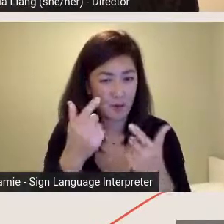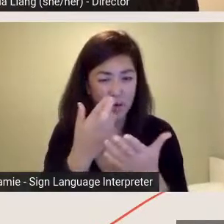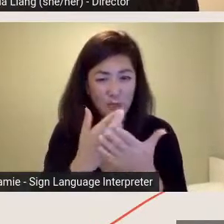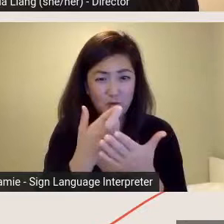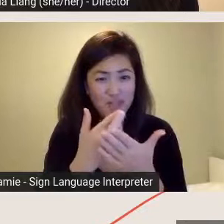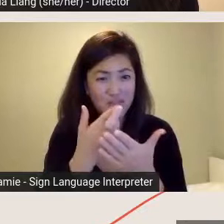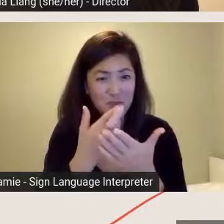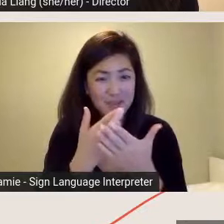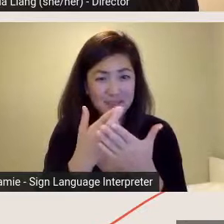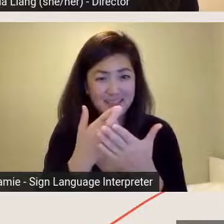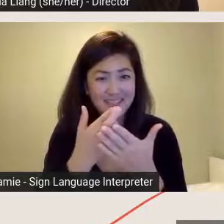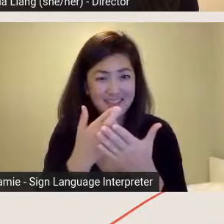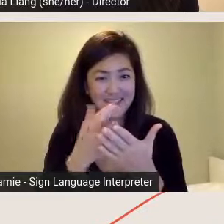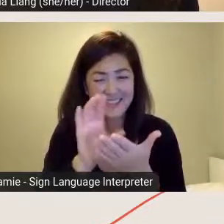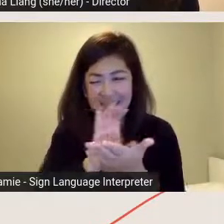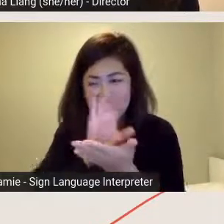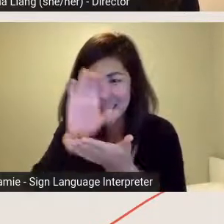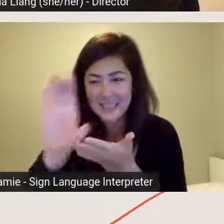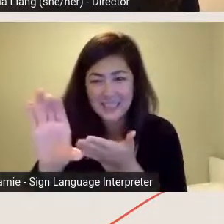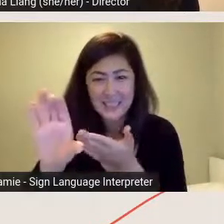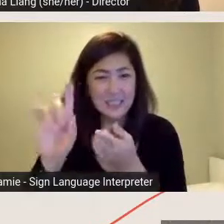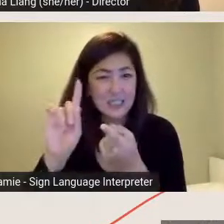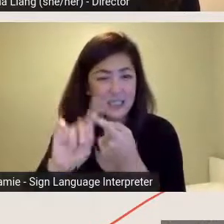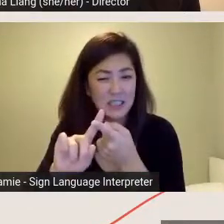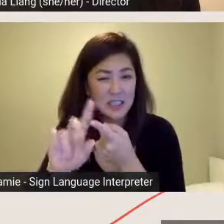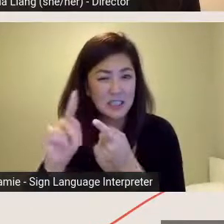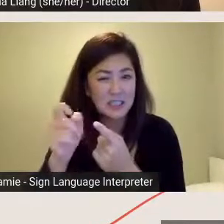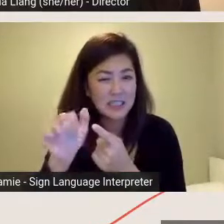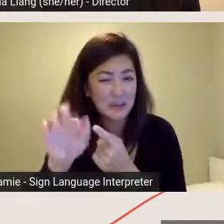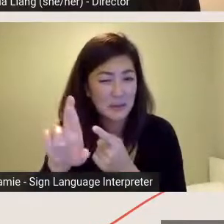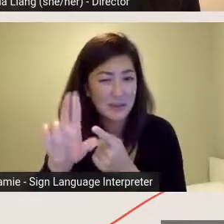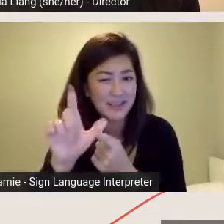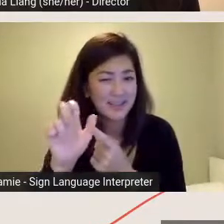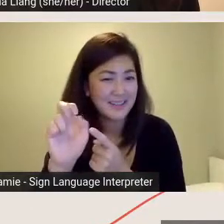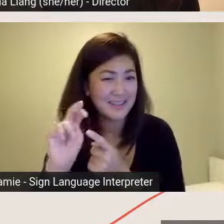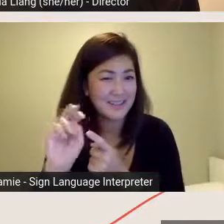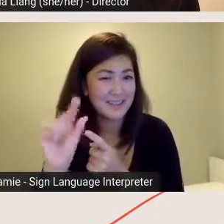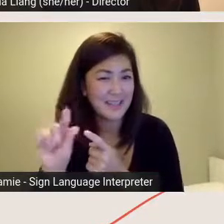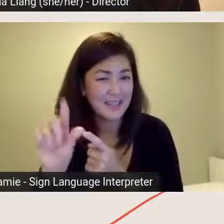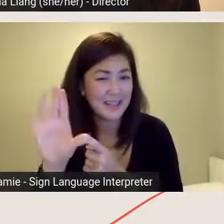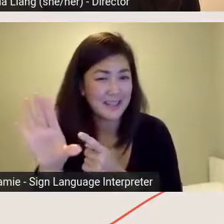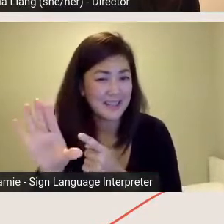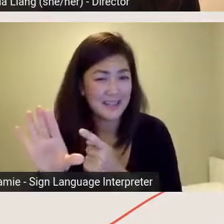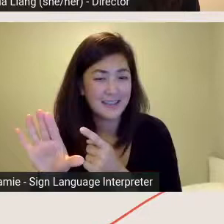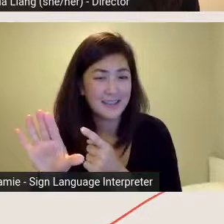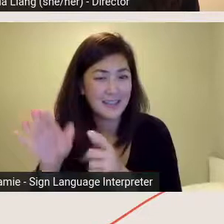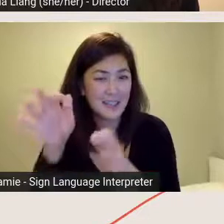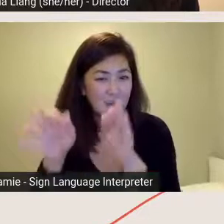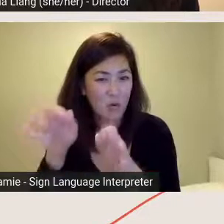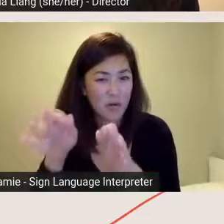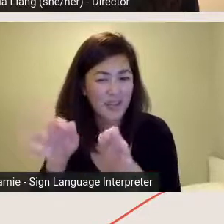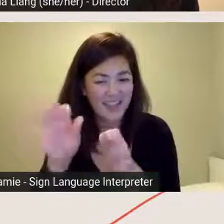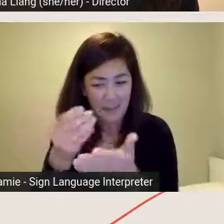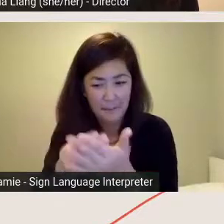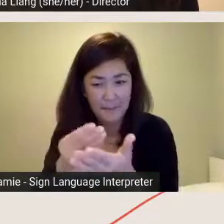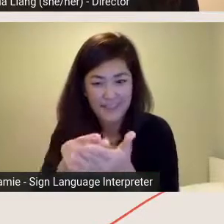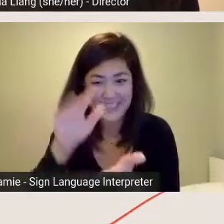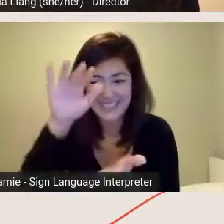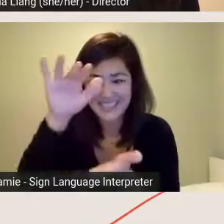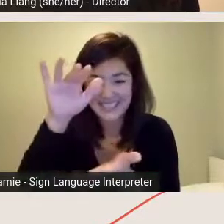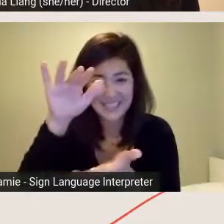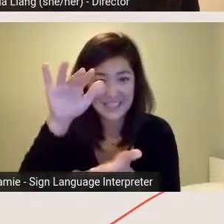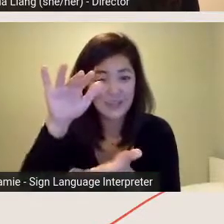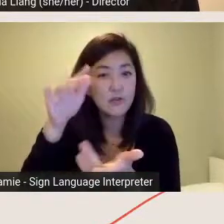is put towards Peter Liang's case. And I wonder, like, you know, is there conversation happening around what that money could have done for